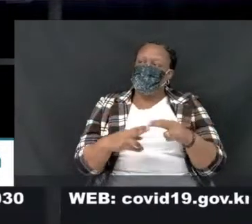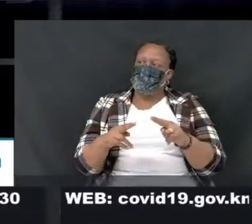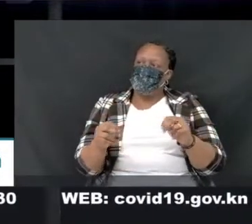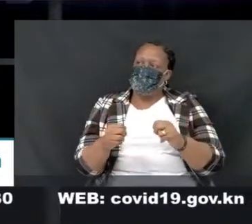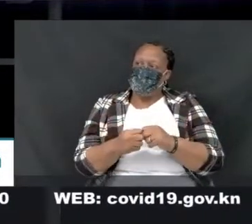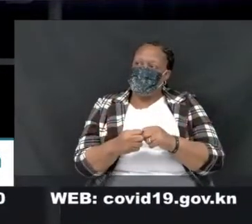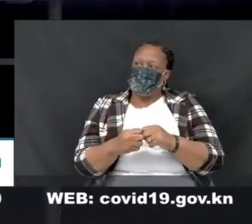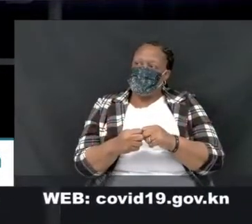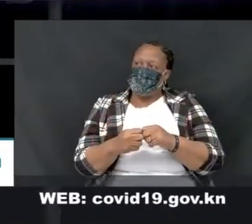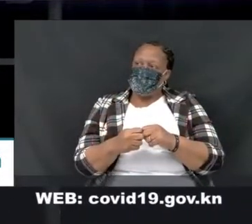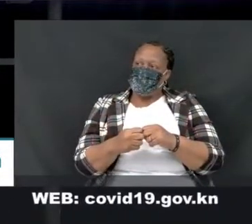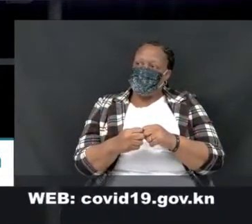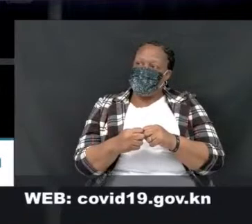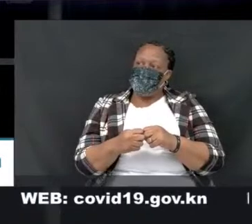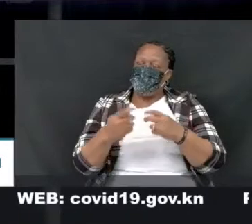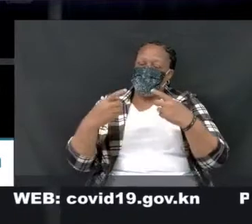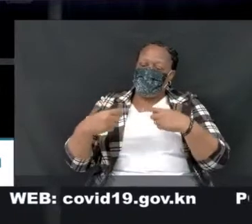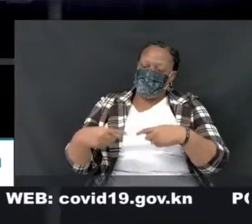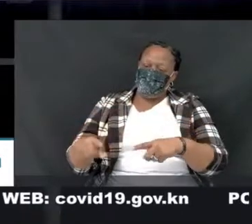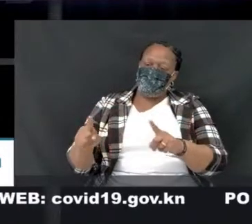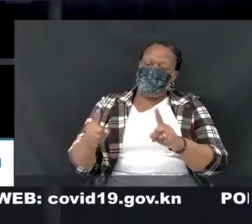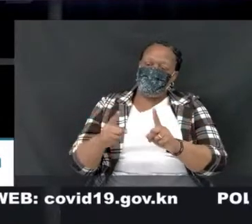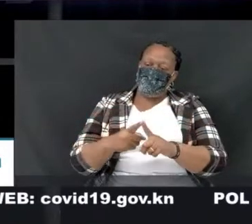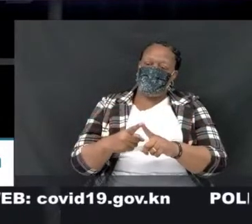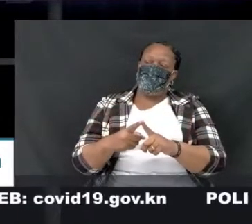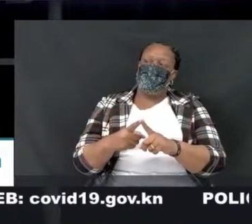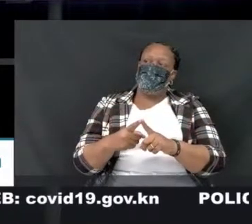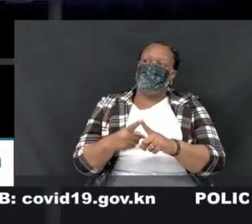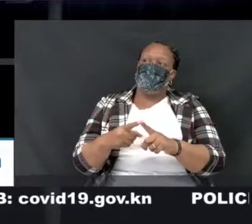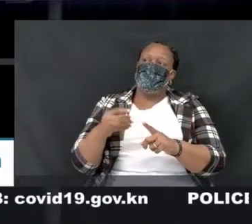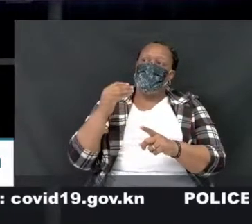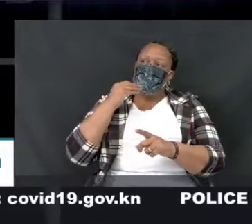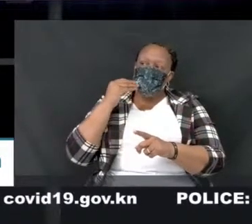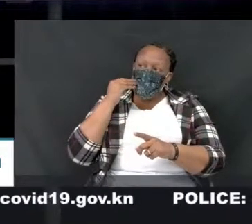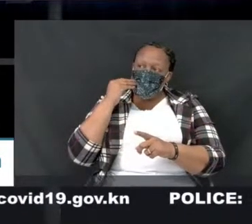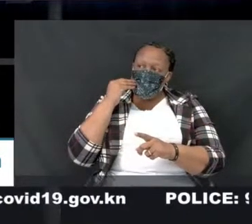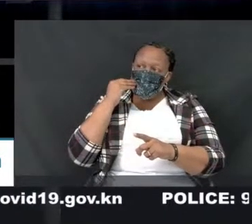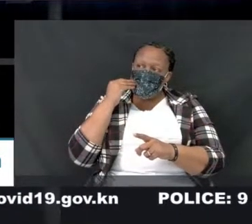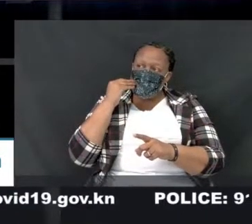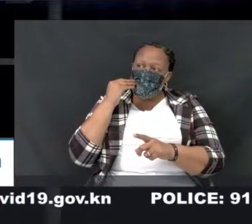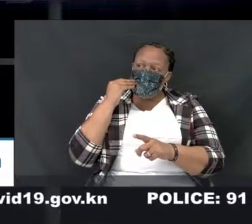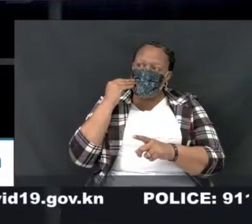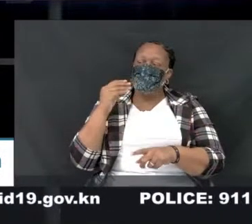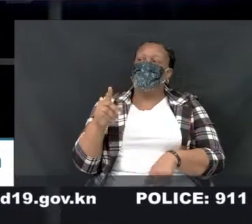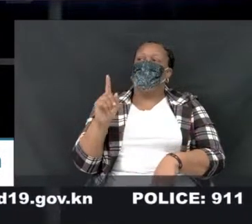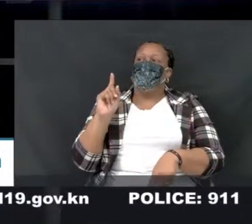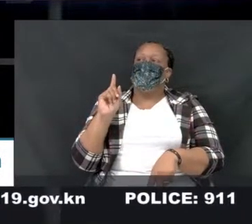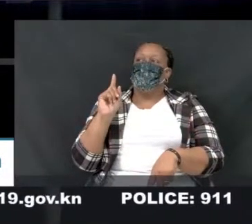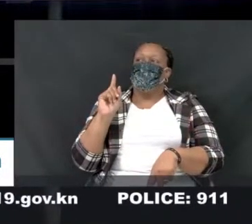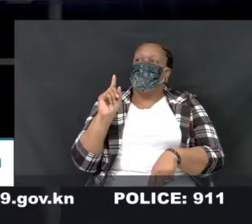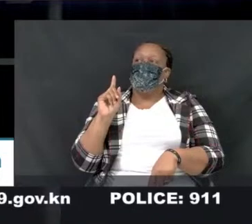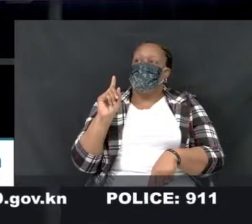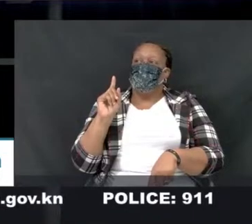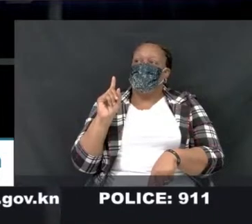Nevis. He is flagged and processed. However, he's